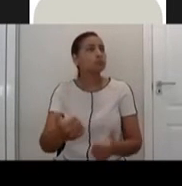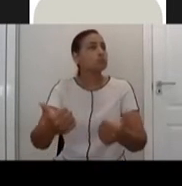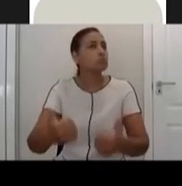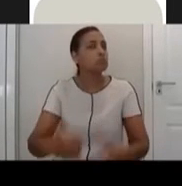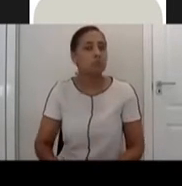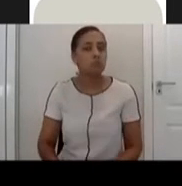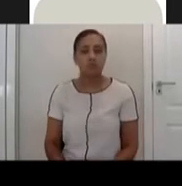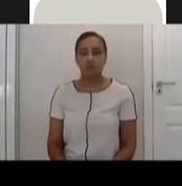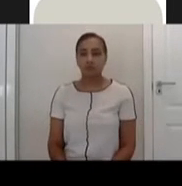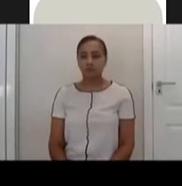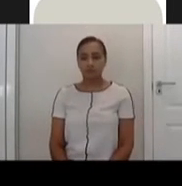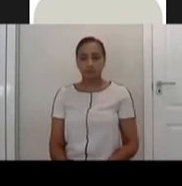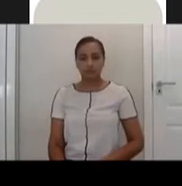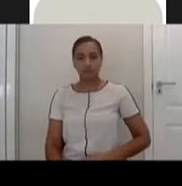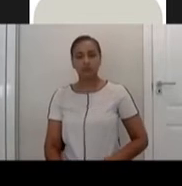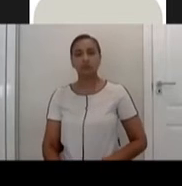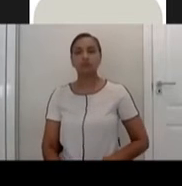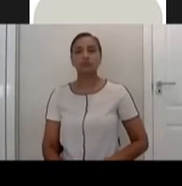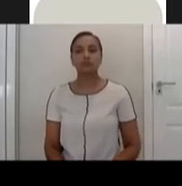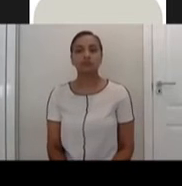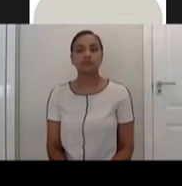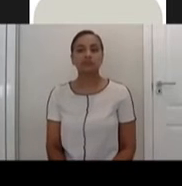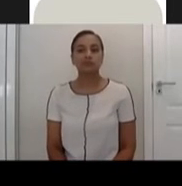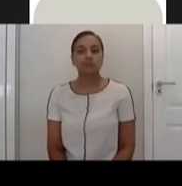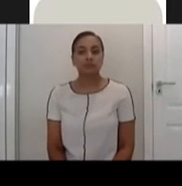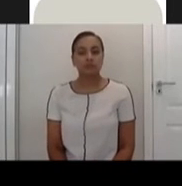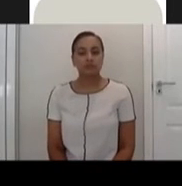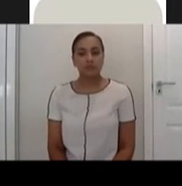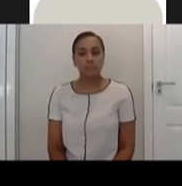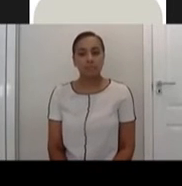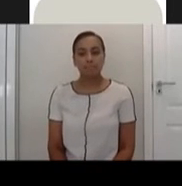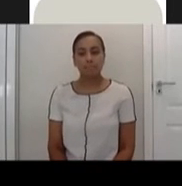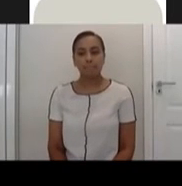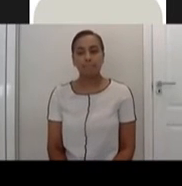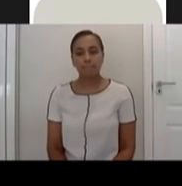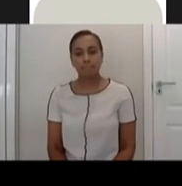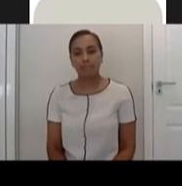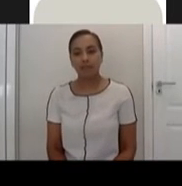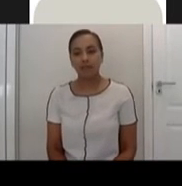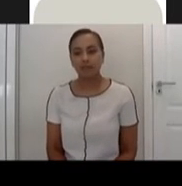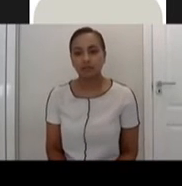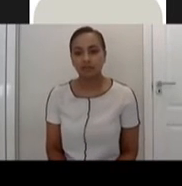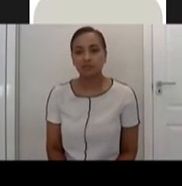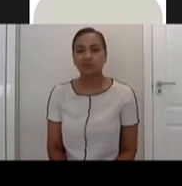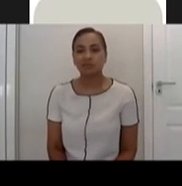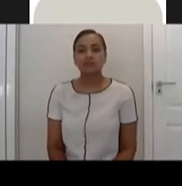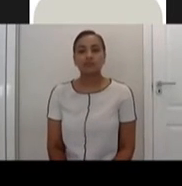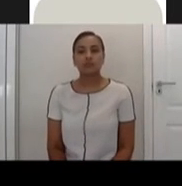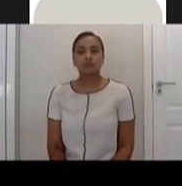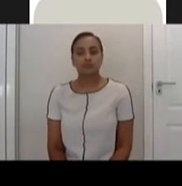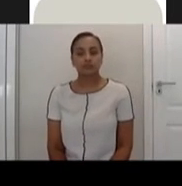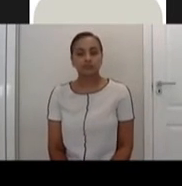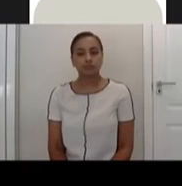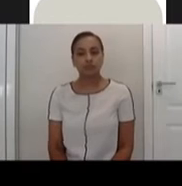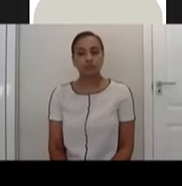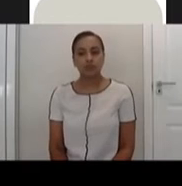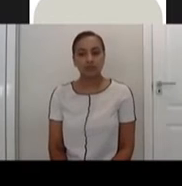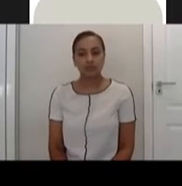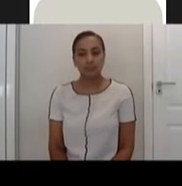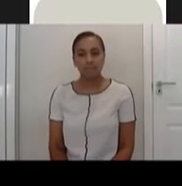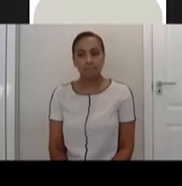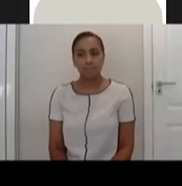going to move this on just to get some more questions in, but feel free to do afterwards to pick up if we've got time.